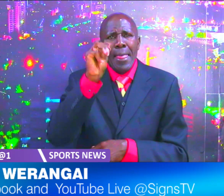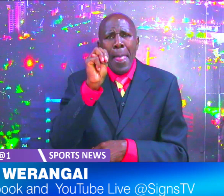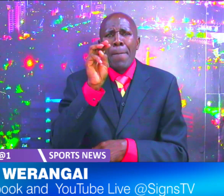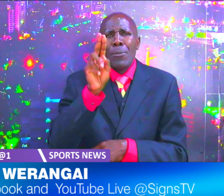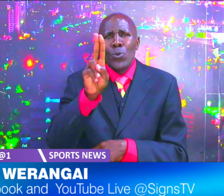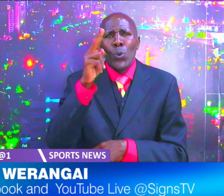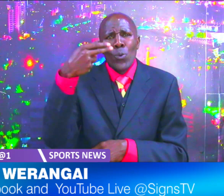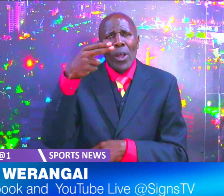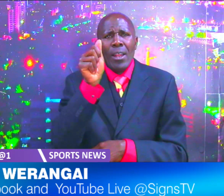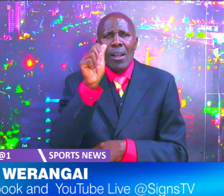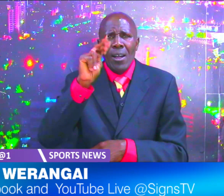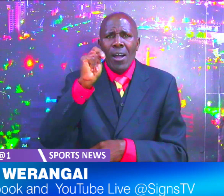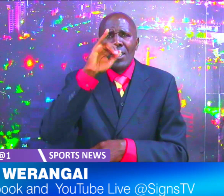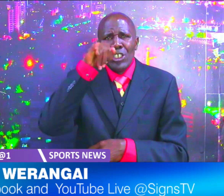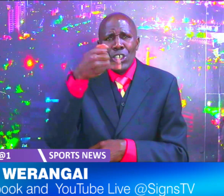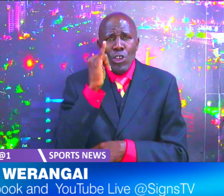Lamek